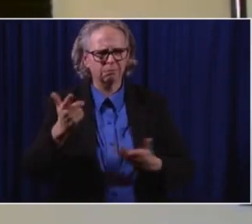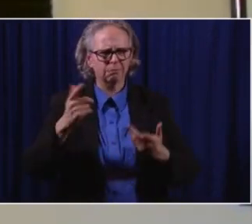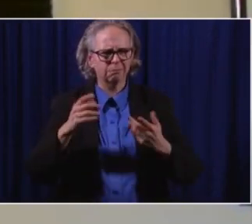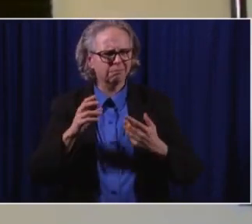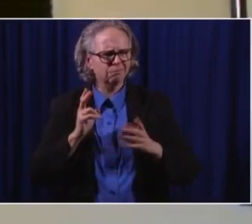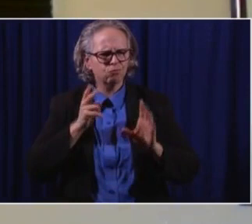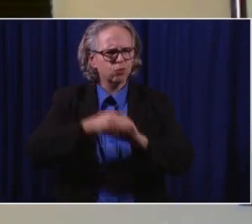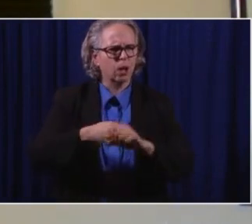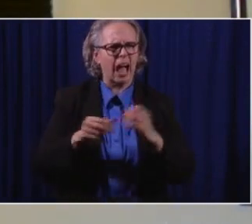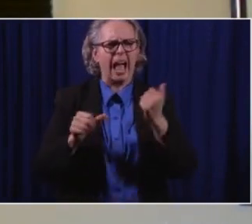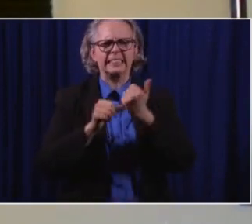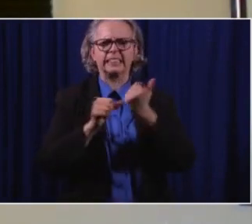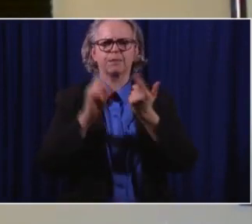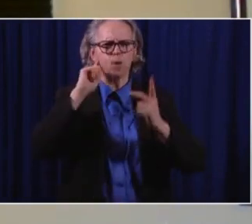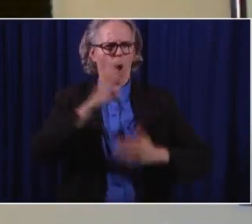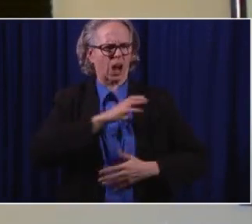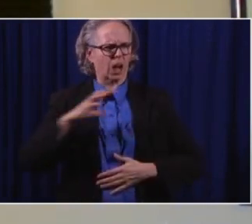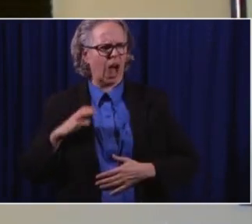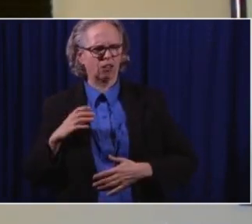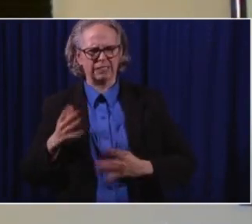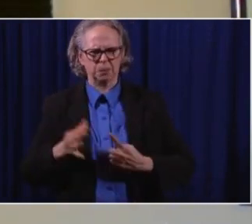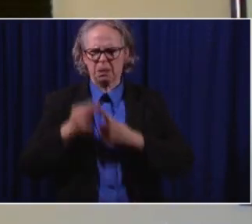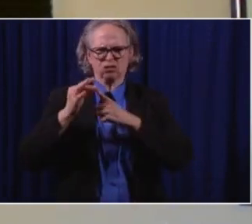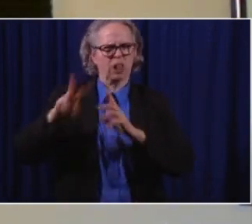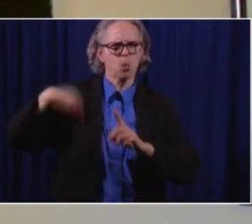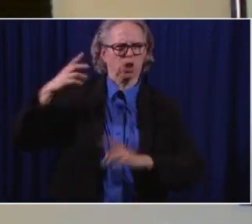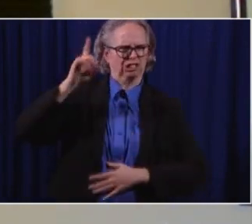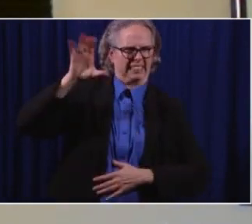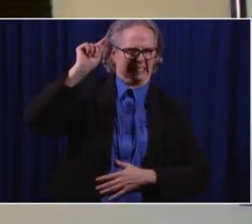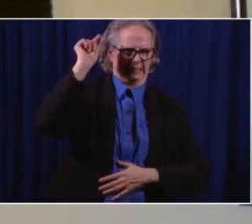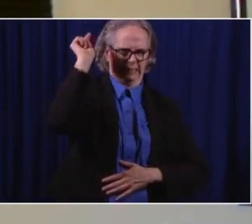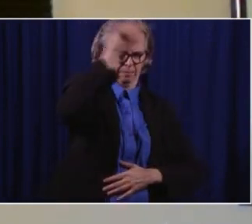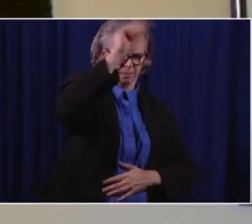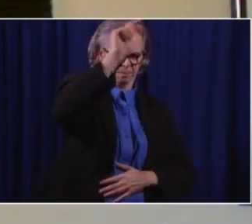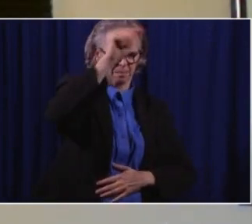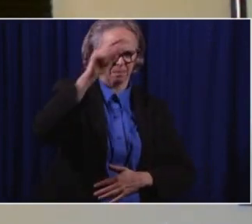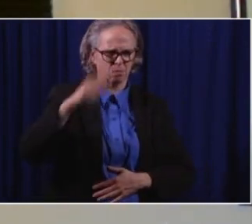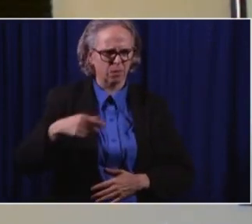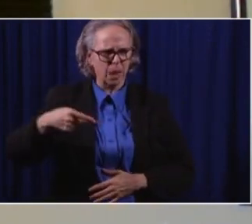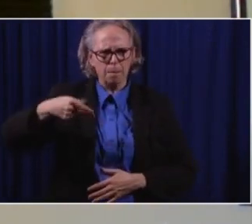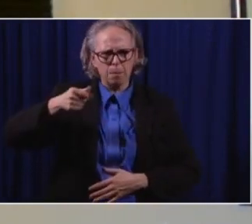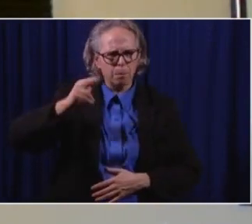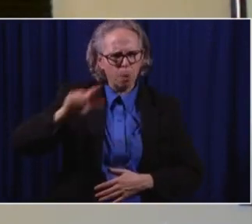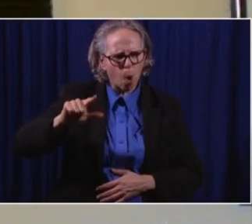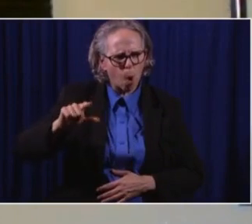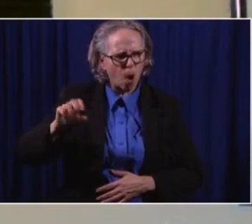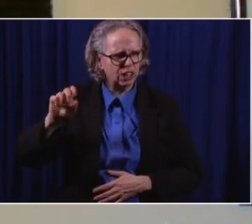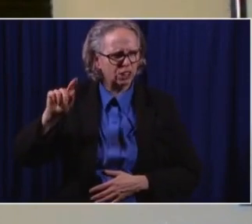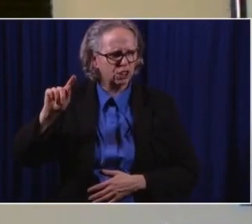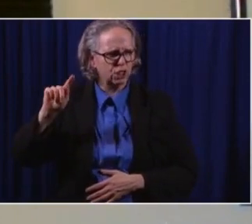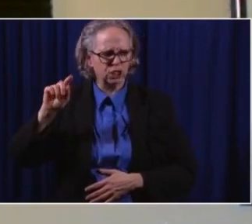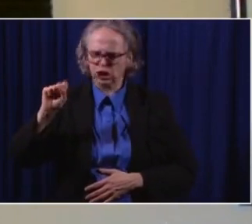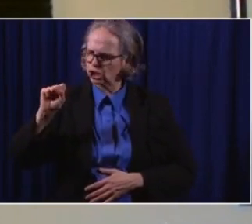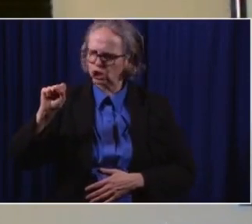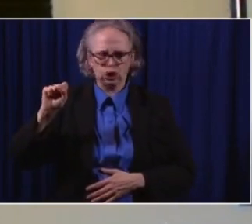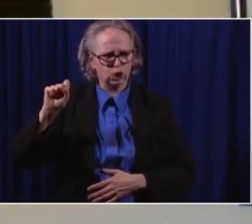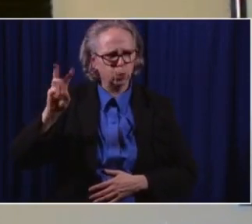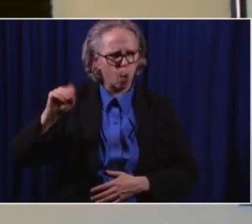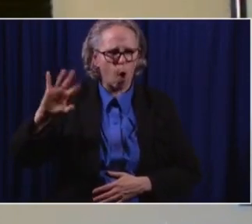to Washington, D.C., gentleman by the name of Paul Sorg. And he made some very